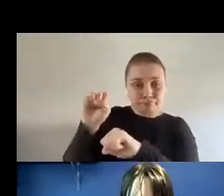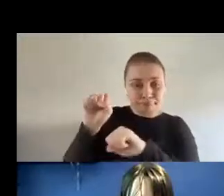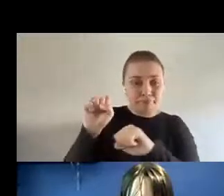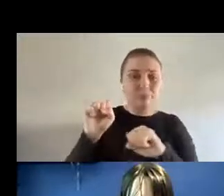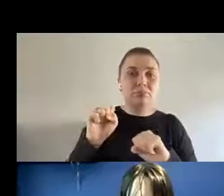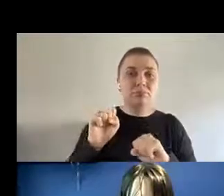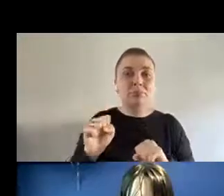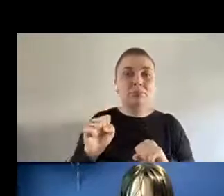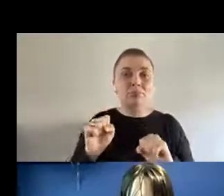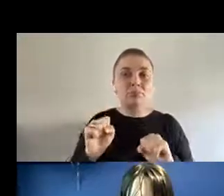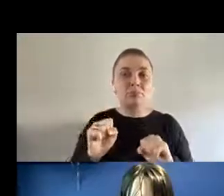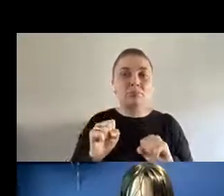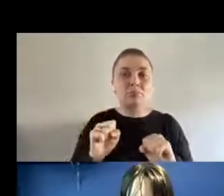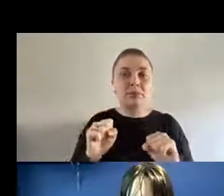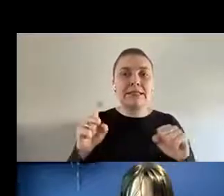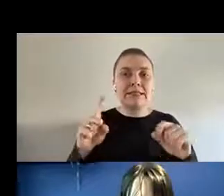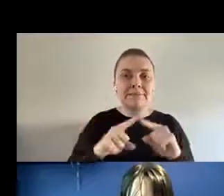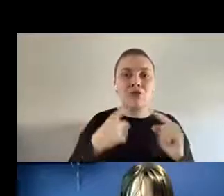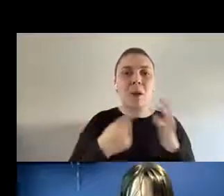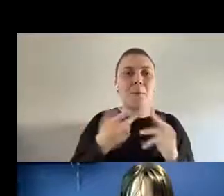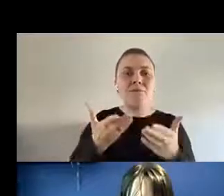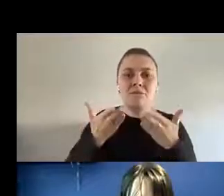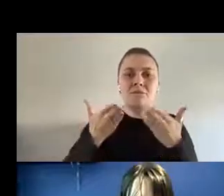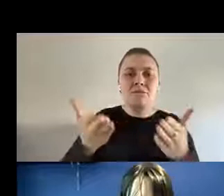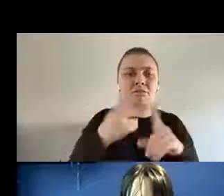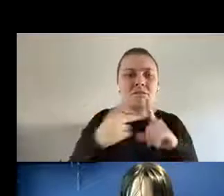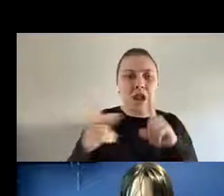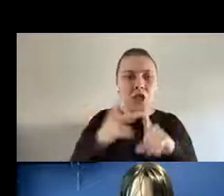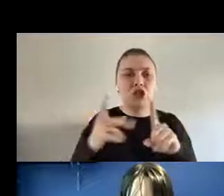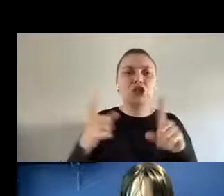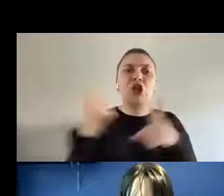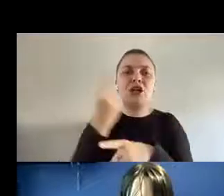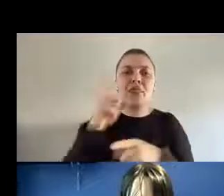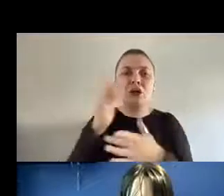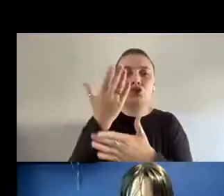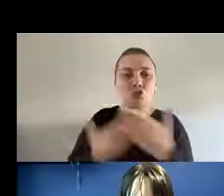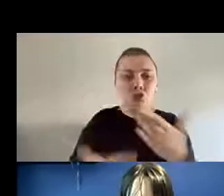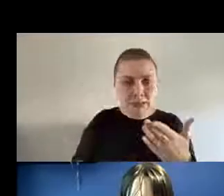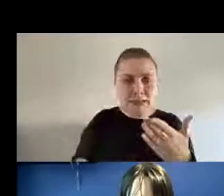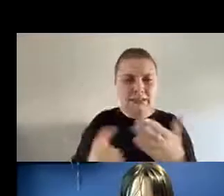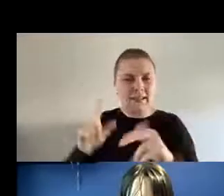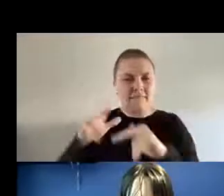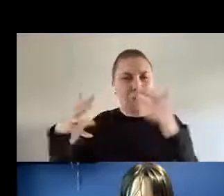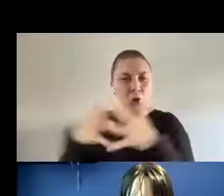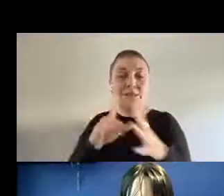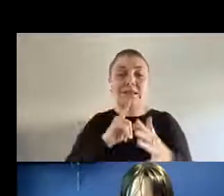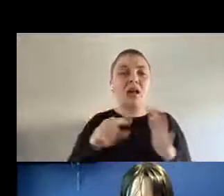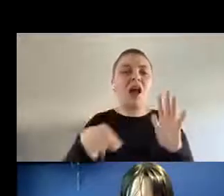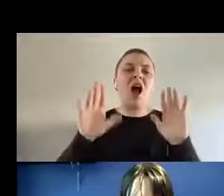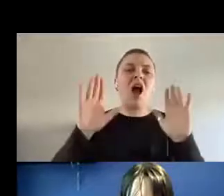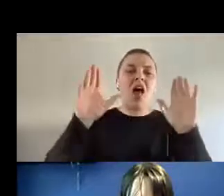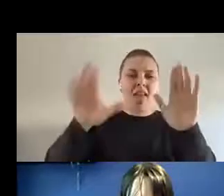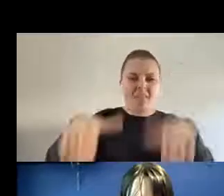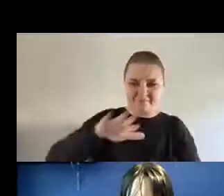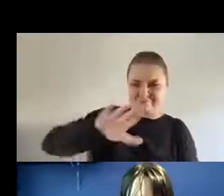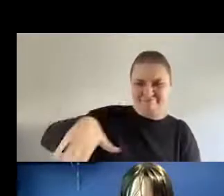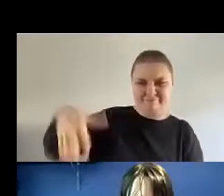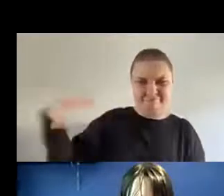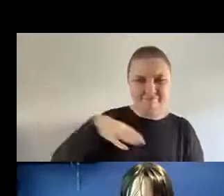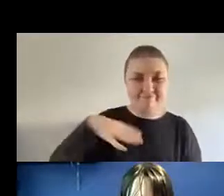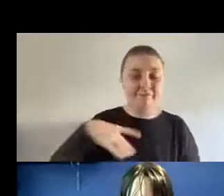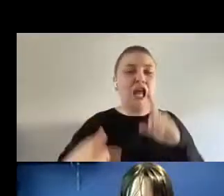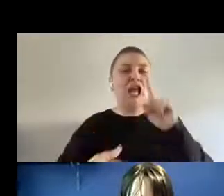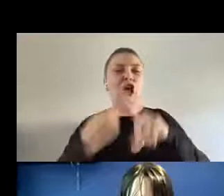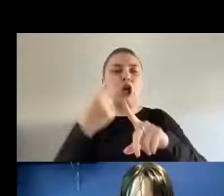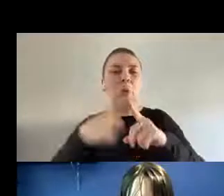the main kinds of condoning of violence that the Change the Story frameworks points to are trivialising, excusing, justifying,